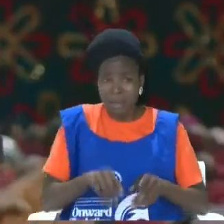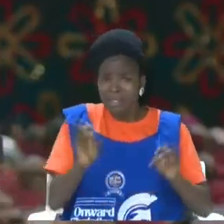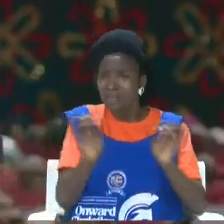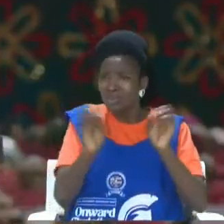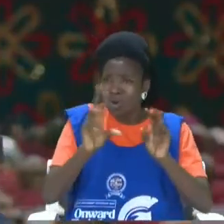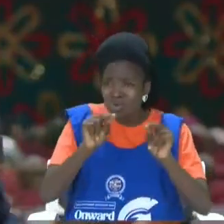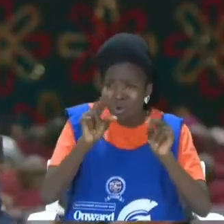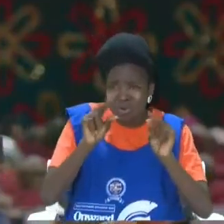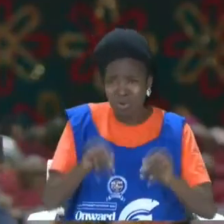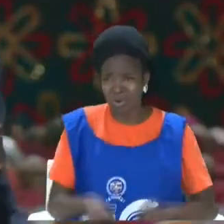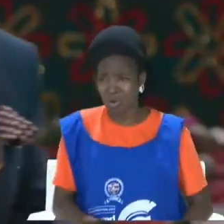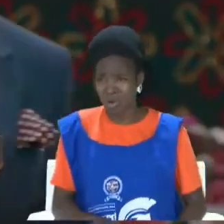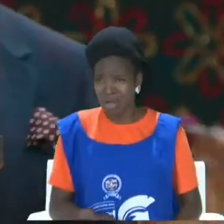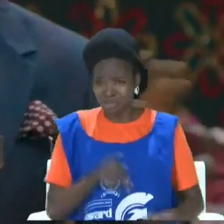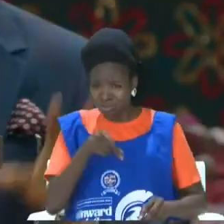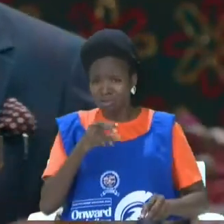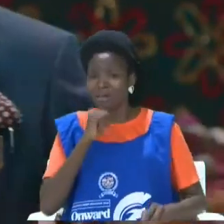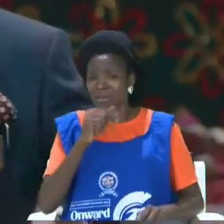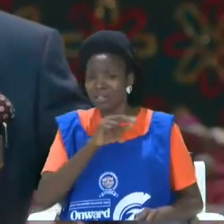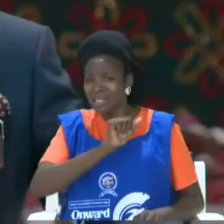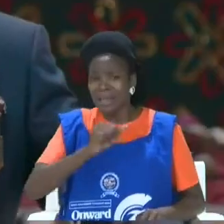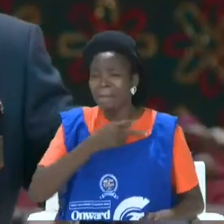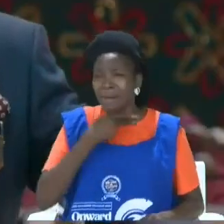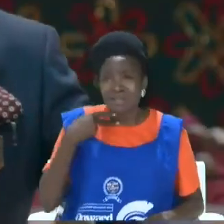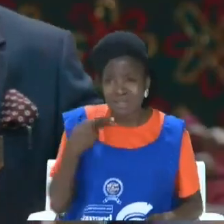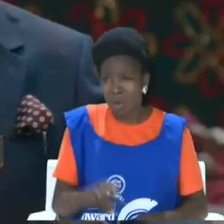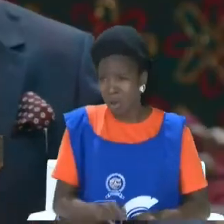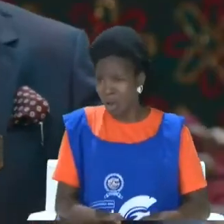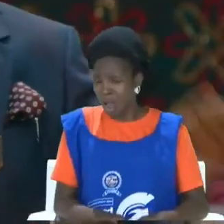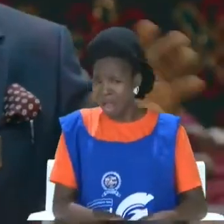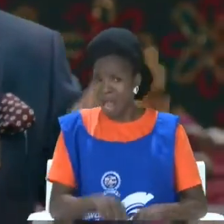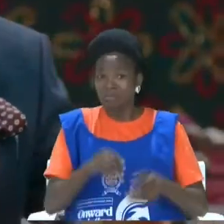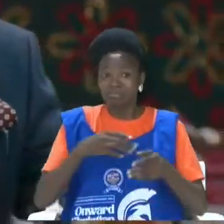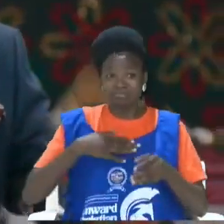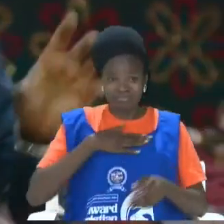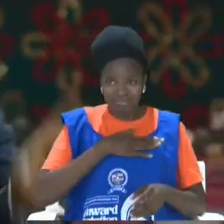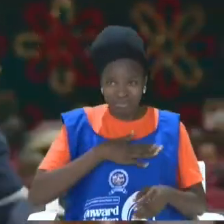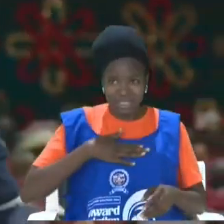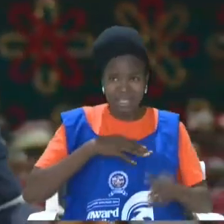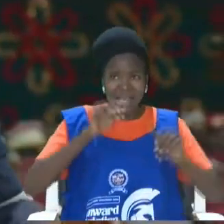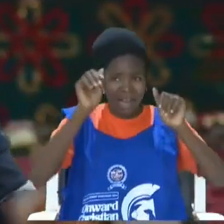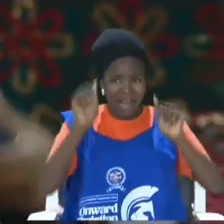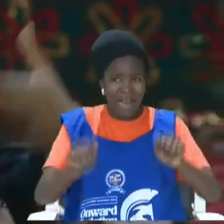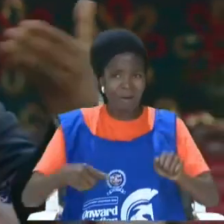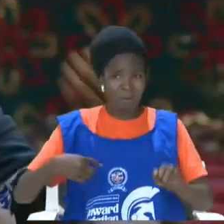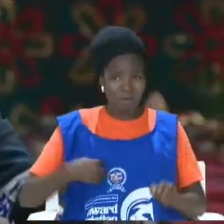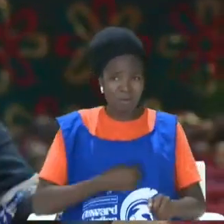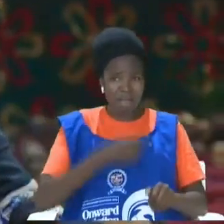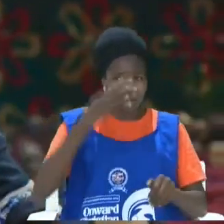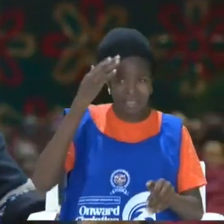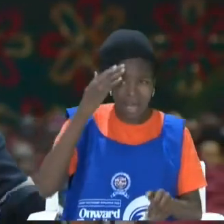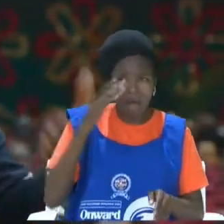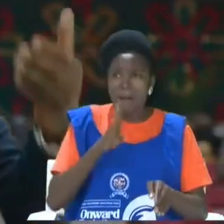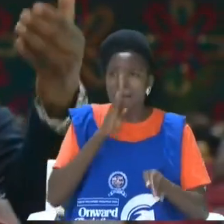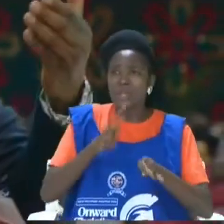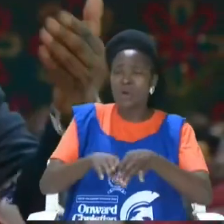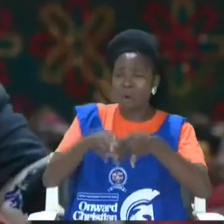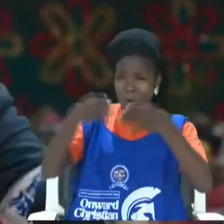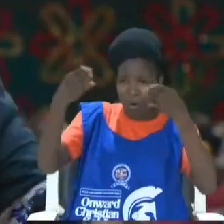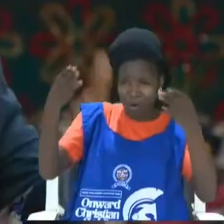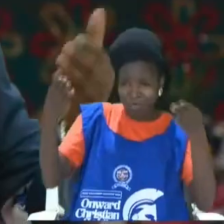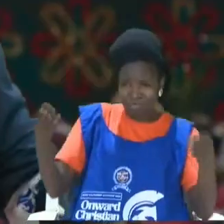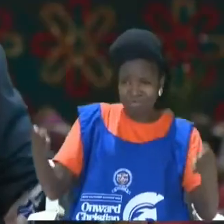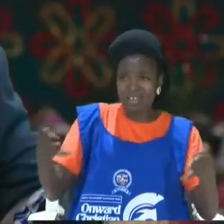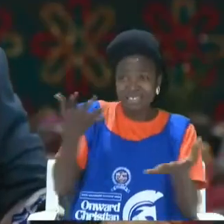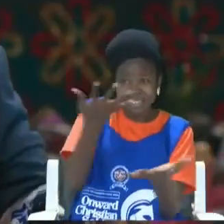no, you are not a pastor. Come. That, please, can we now be opening the